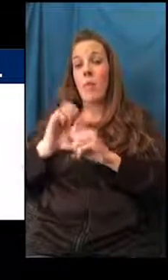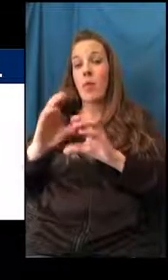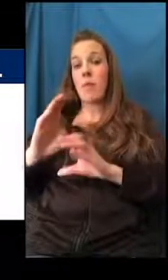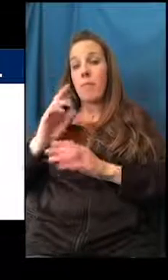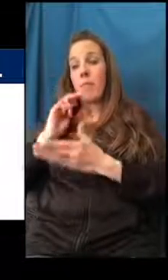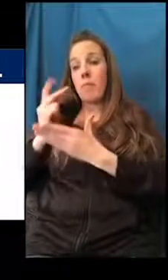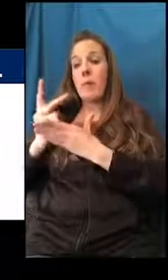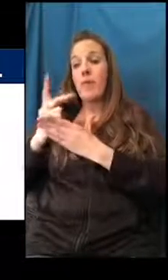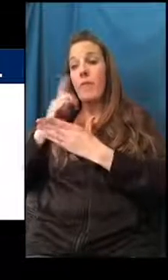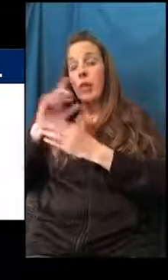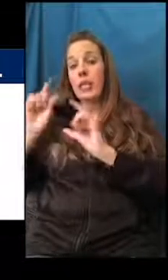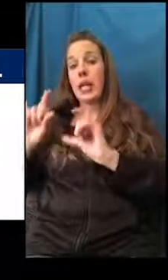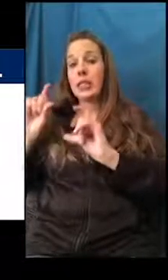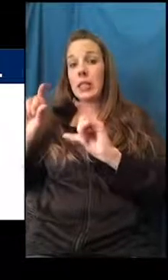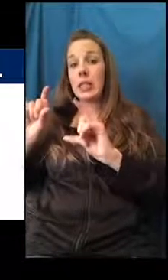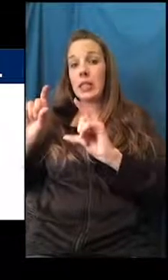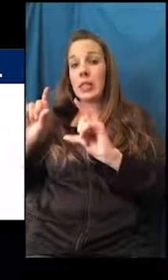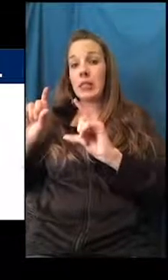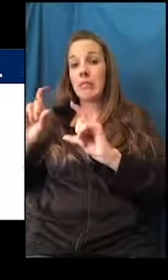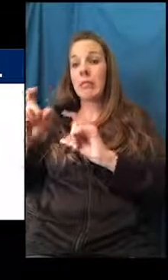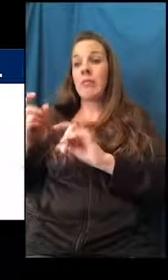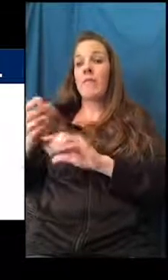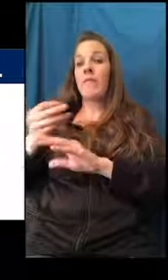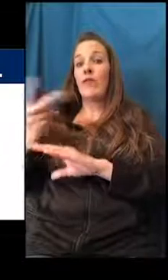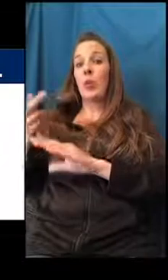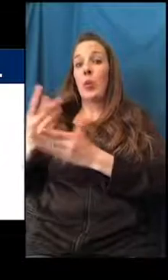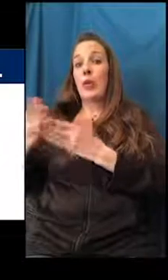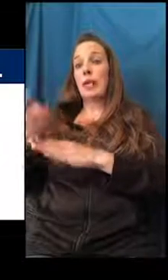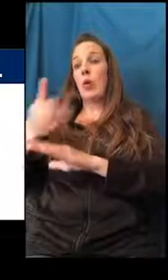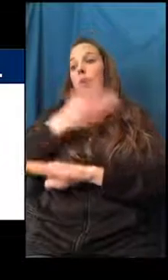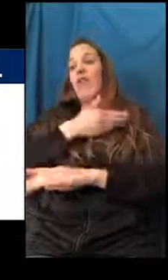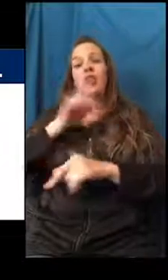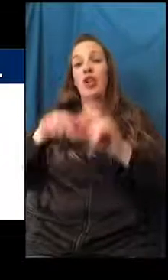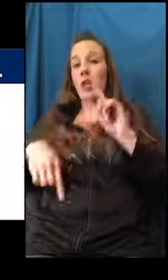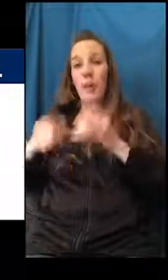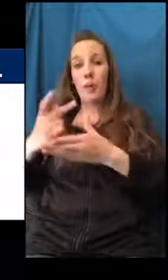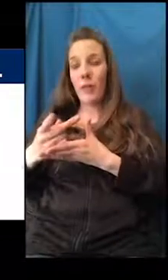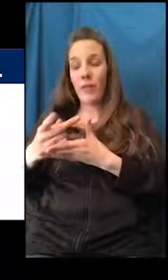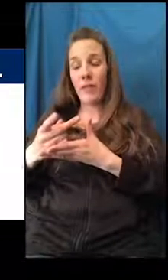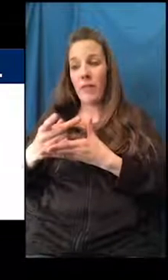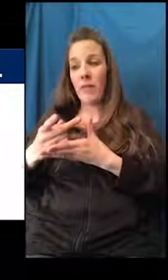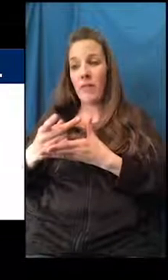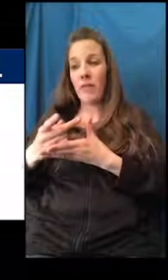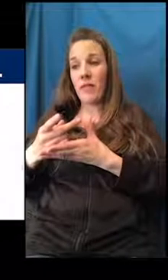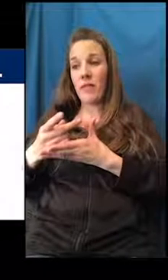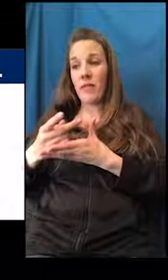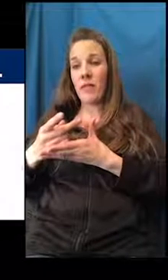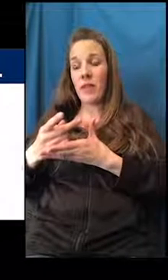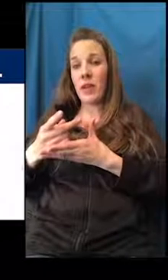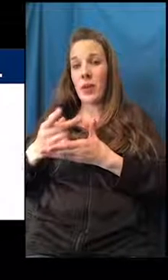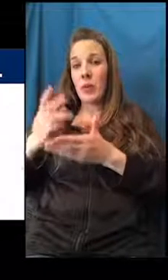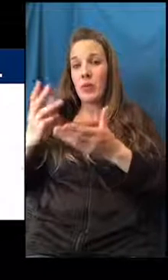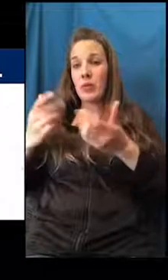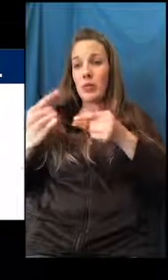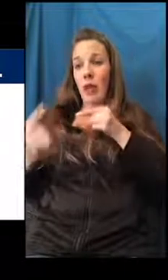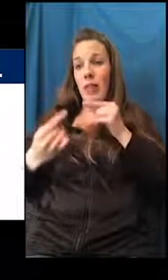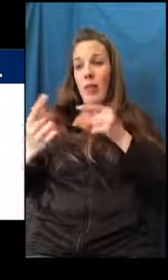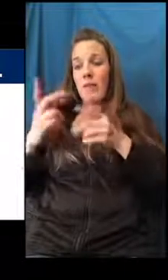testing. 2 weeks ago, this was not the case, and we had trouble getting people tested. Excuse me.